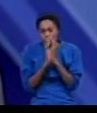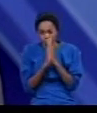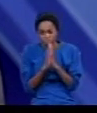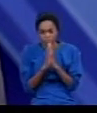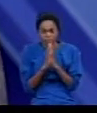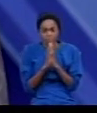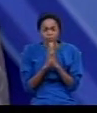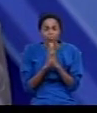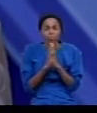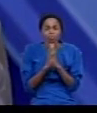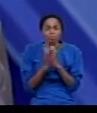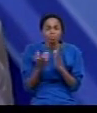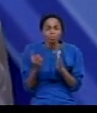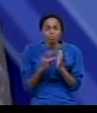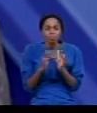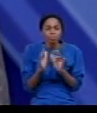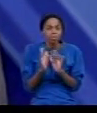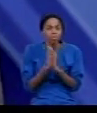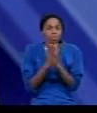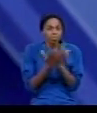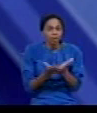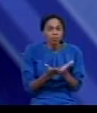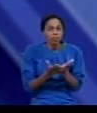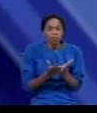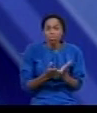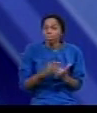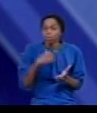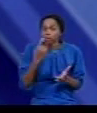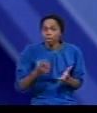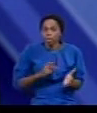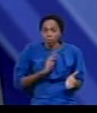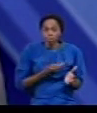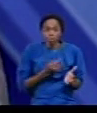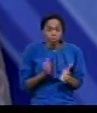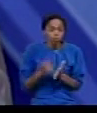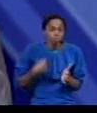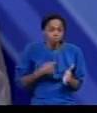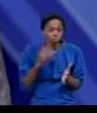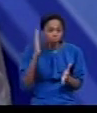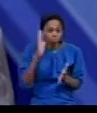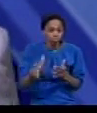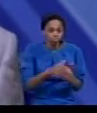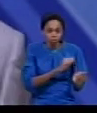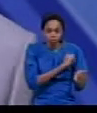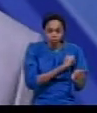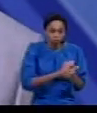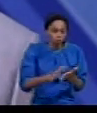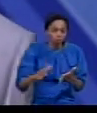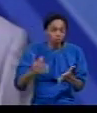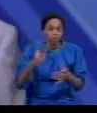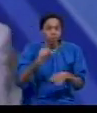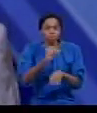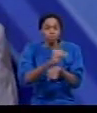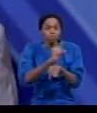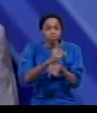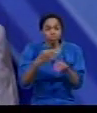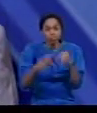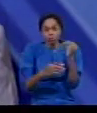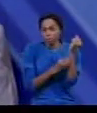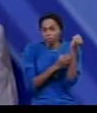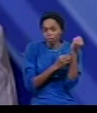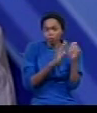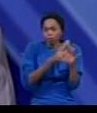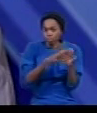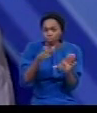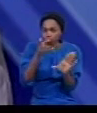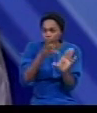The Bible commands us that we should mortify the work of the flesh. Destroy the work of the flesh. Don't indulge in